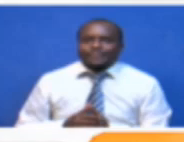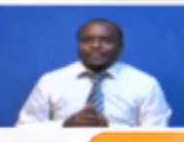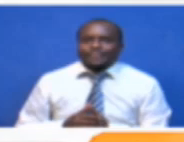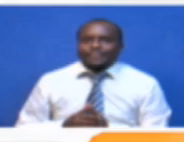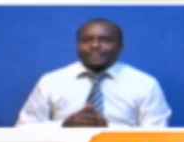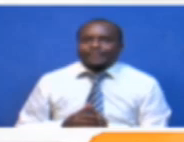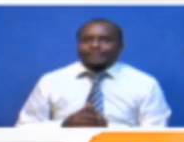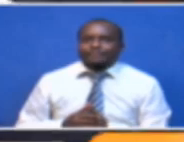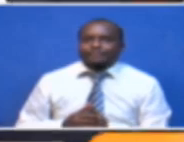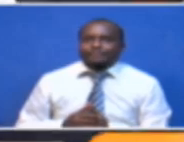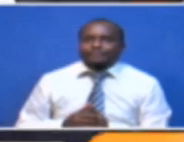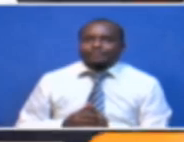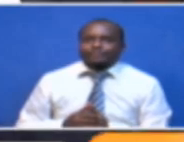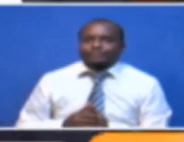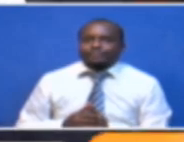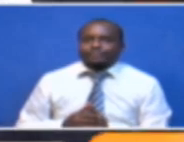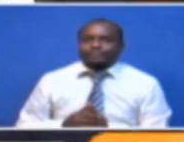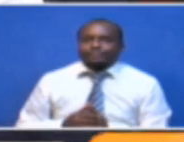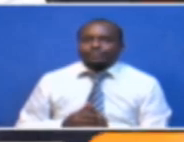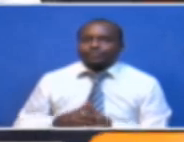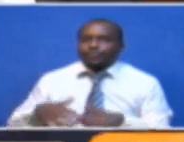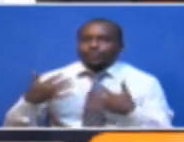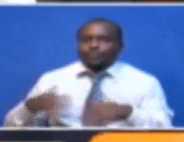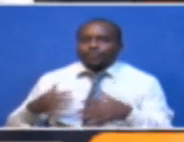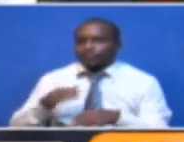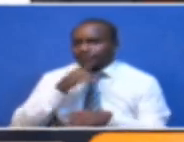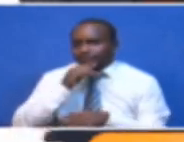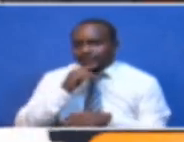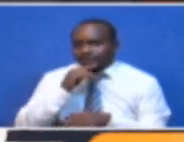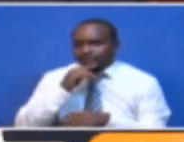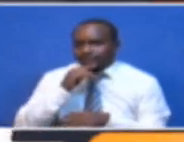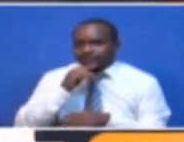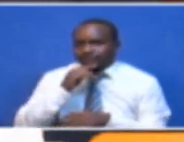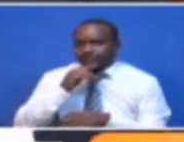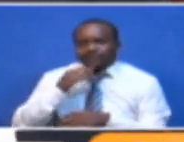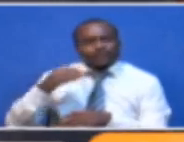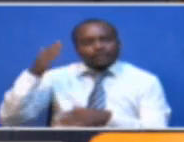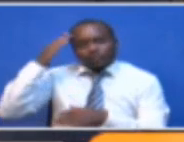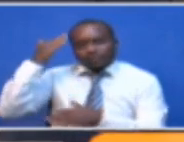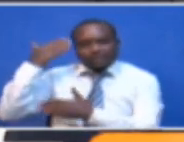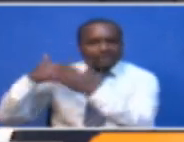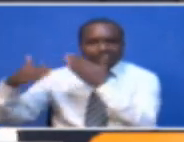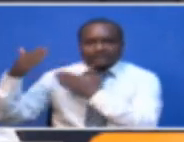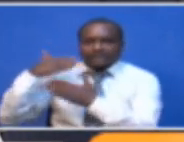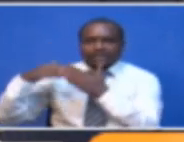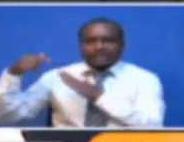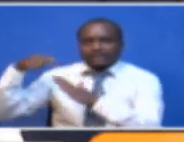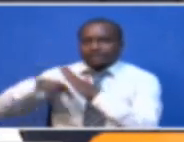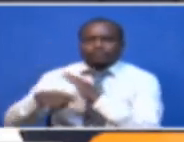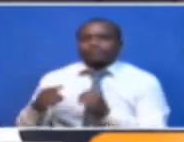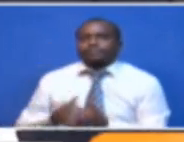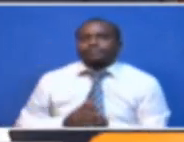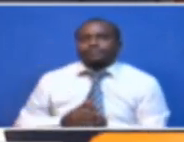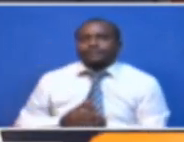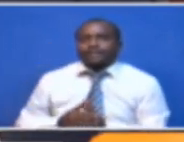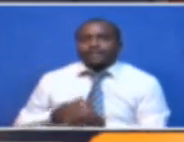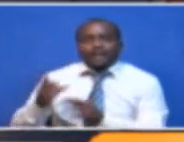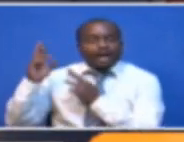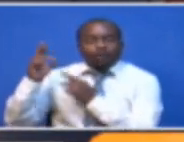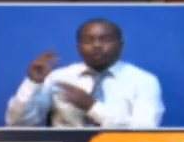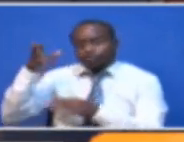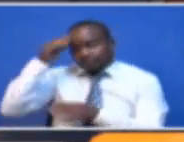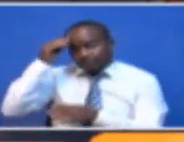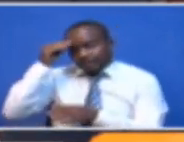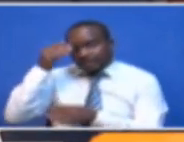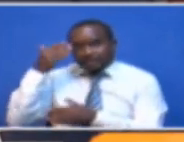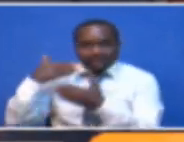Lee Njiru, folks, what a fascinating man. Walking, talking, encyclopedia of history. I hope you learned a bit of history